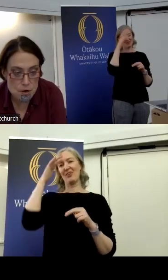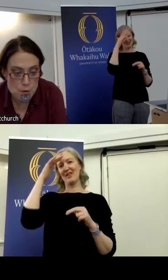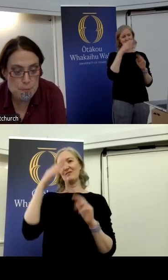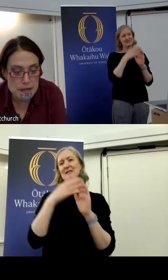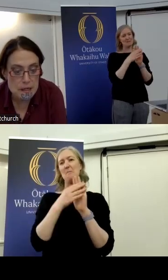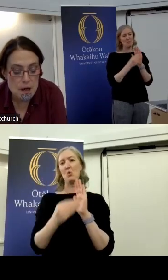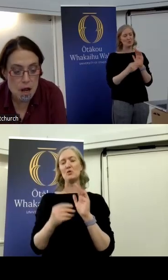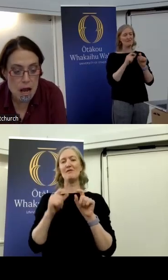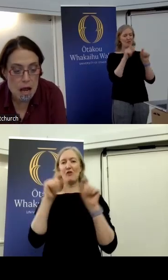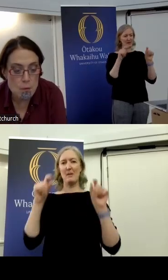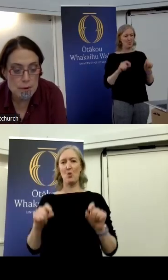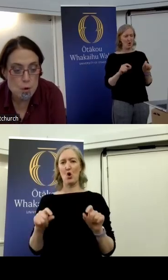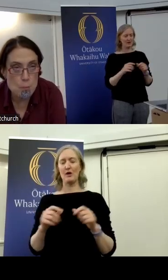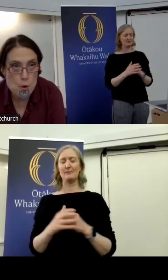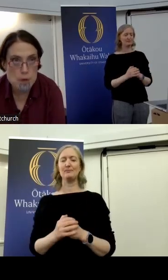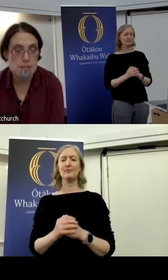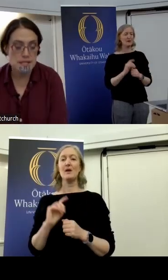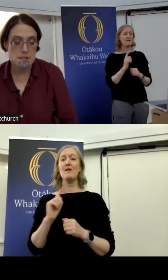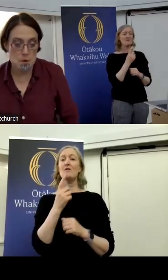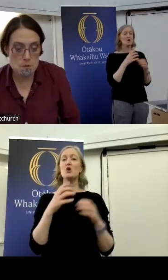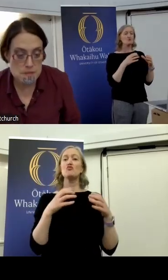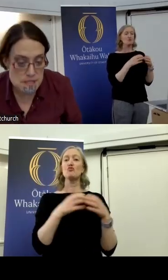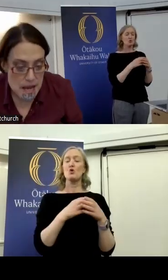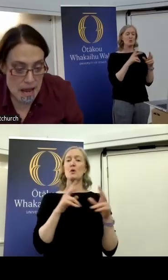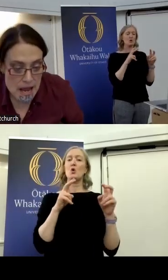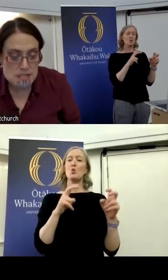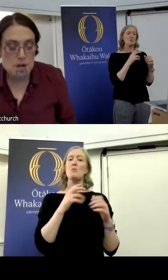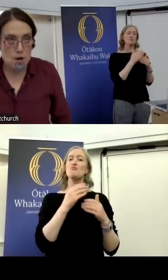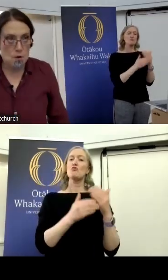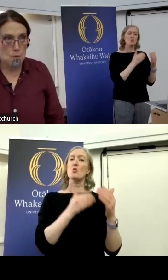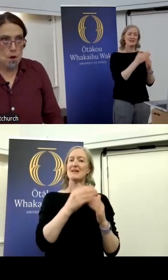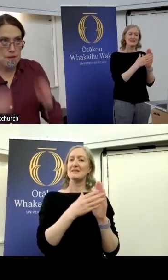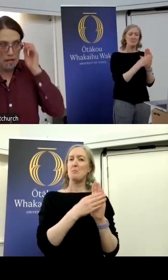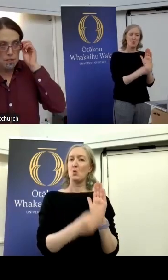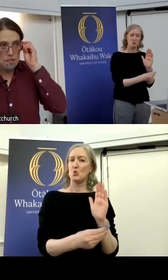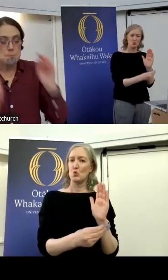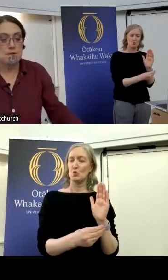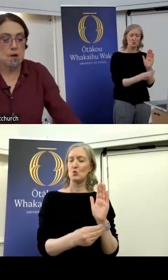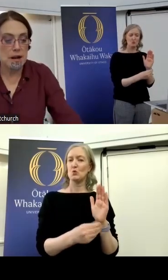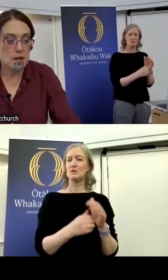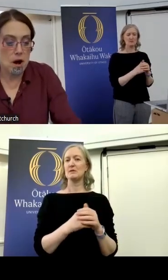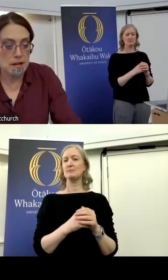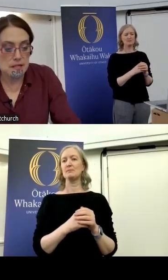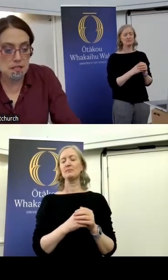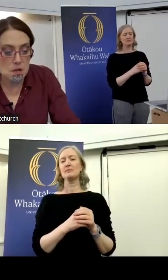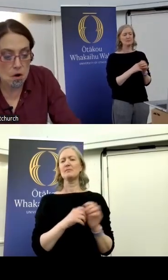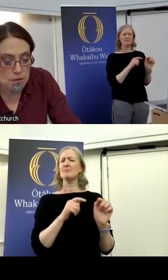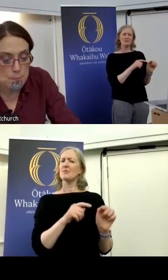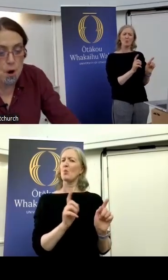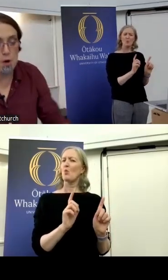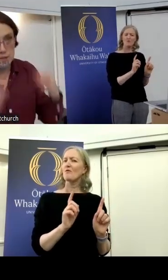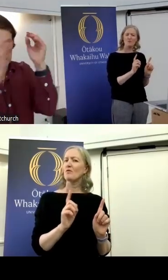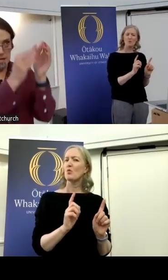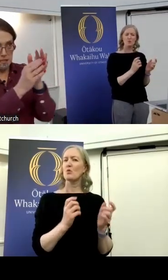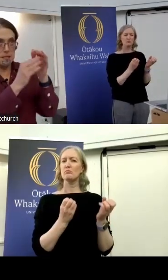first grouping are what we call process models. And so what they do is provide guidance on